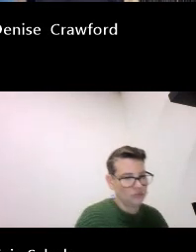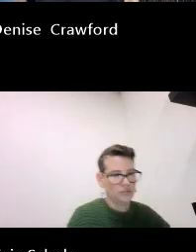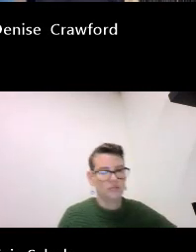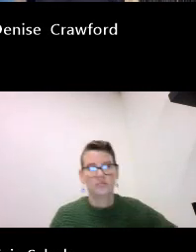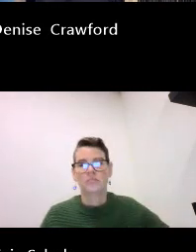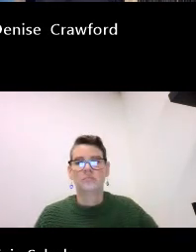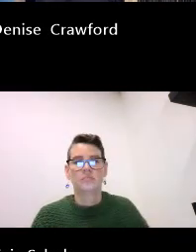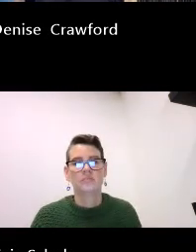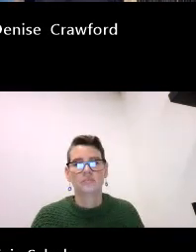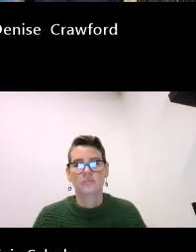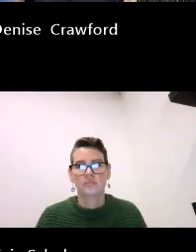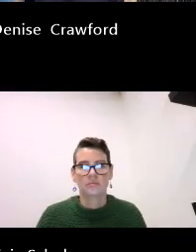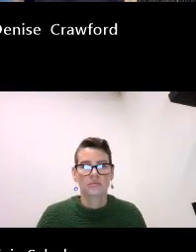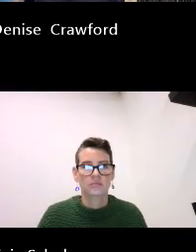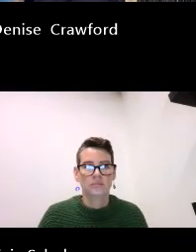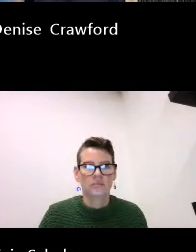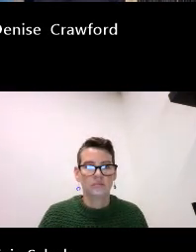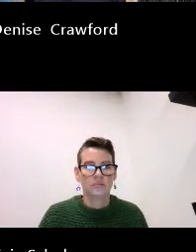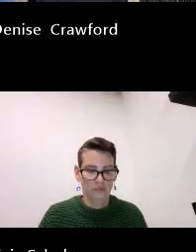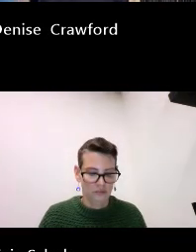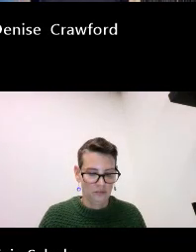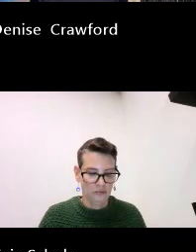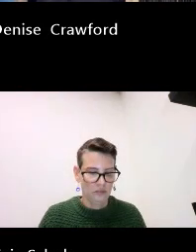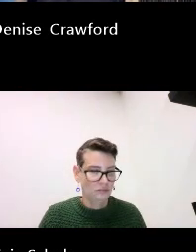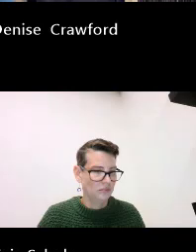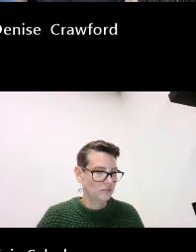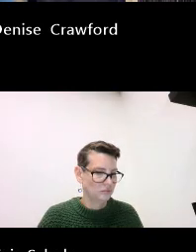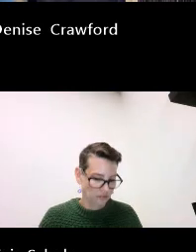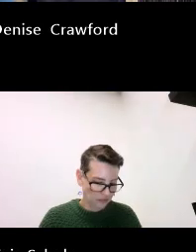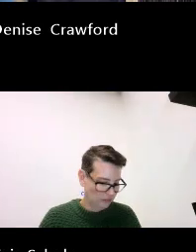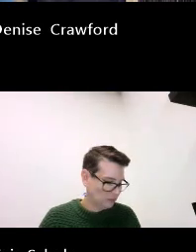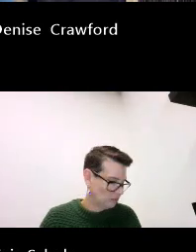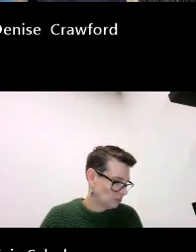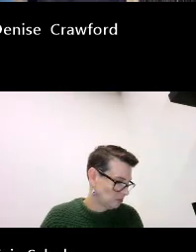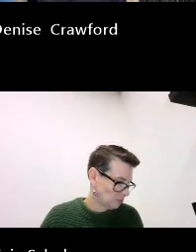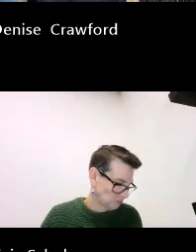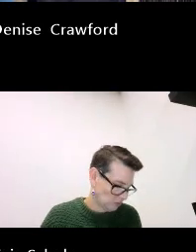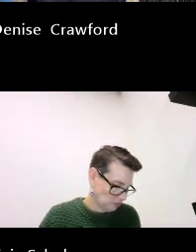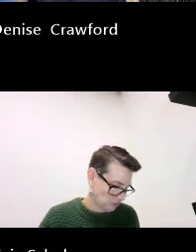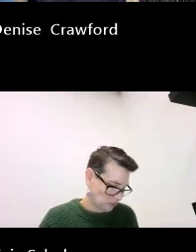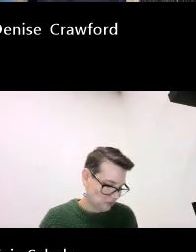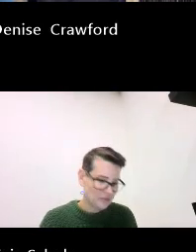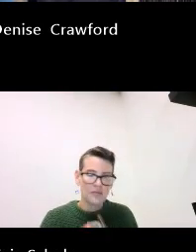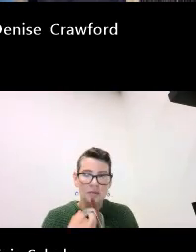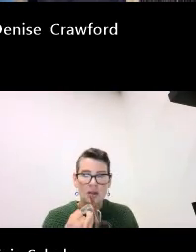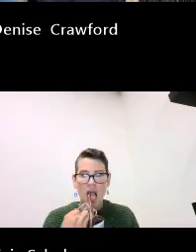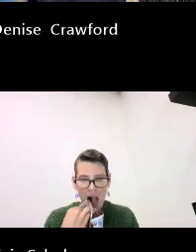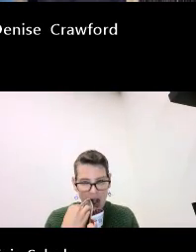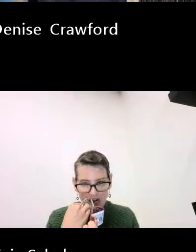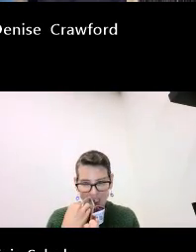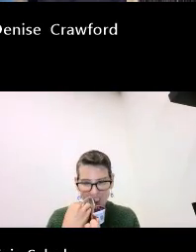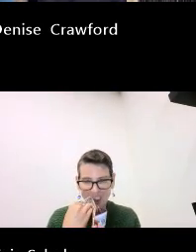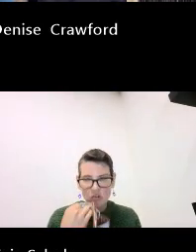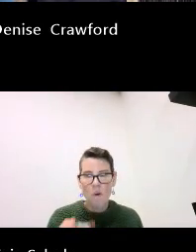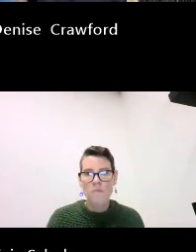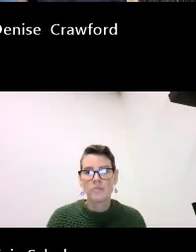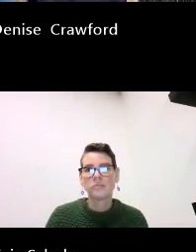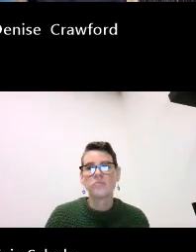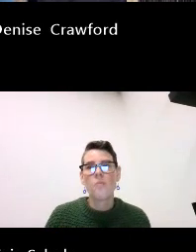note if you're providing it through teletherapy. So if you're doing teletherapy, if you're doing